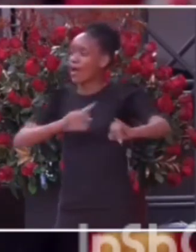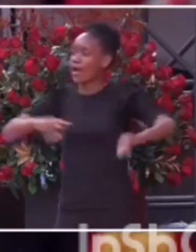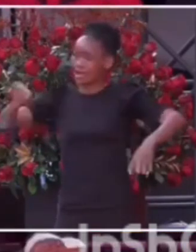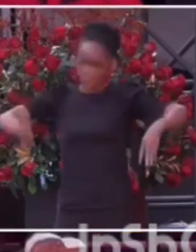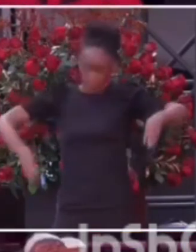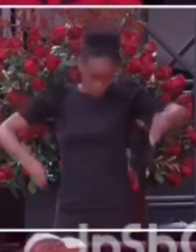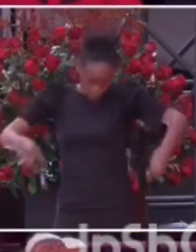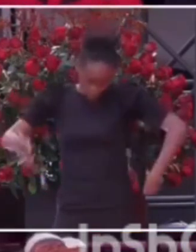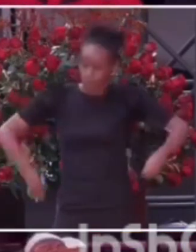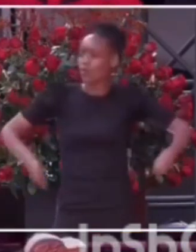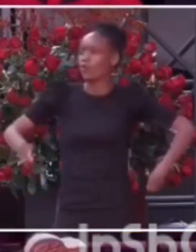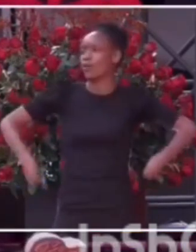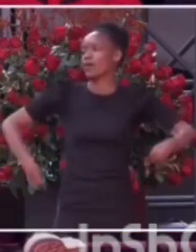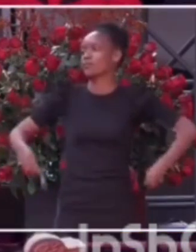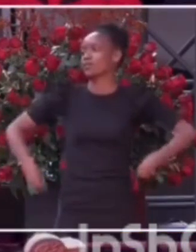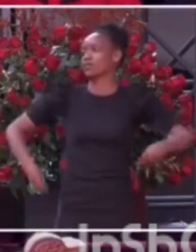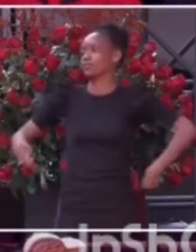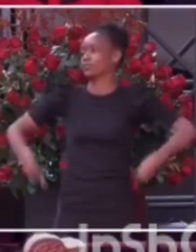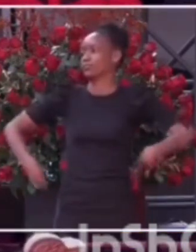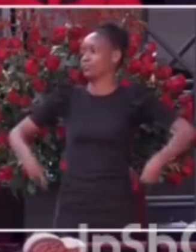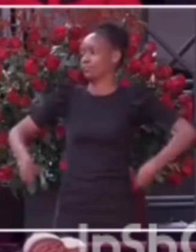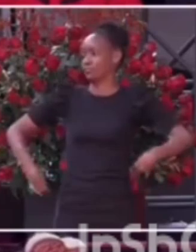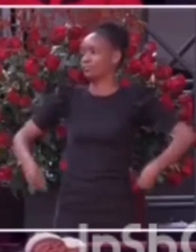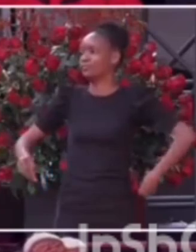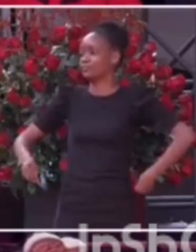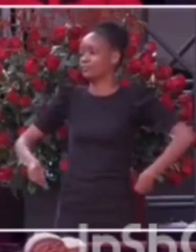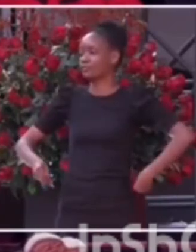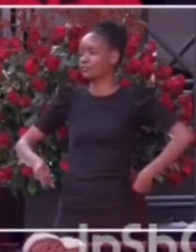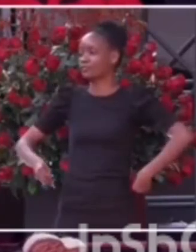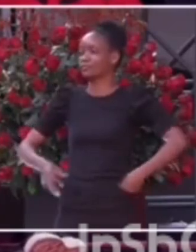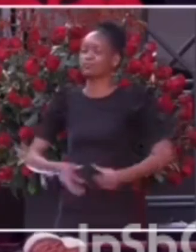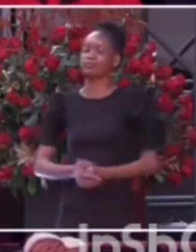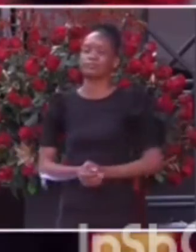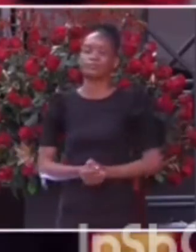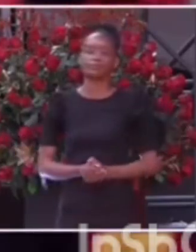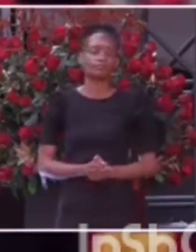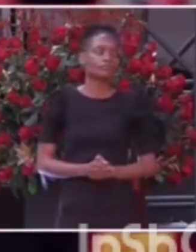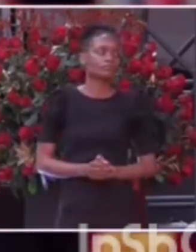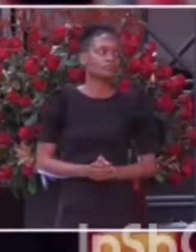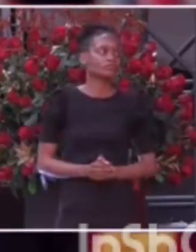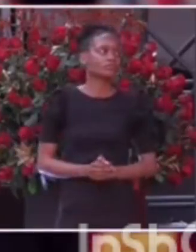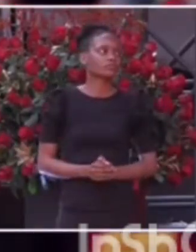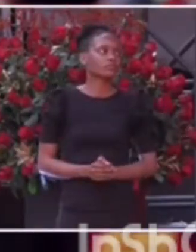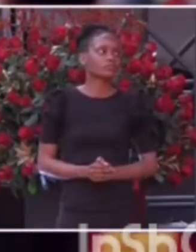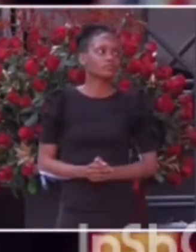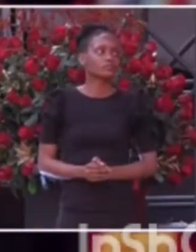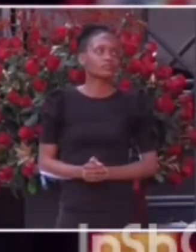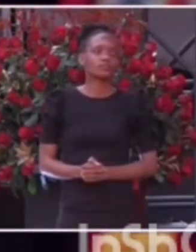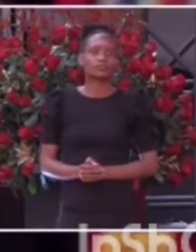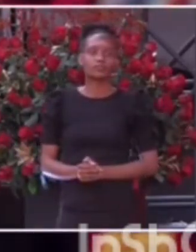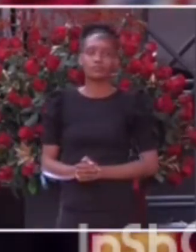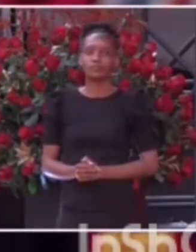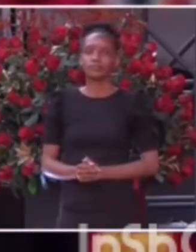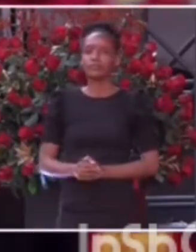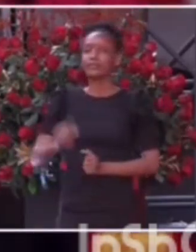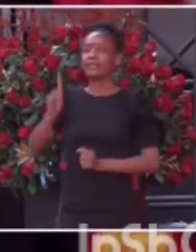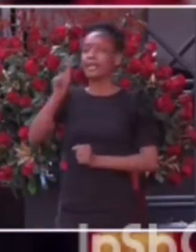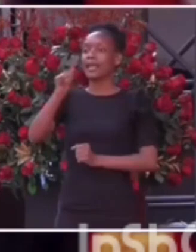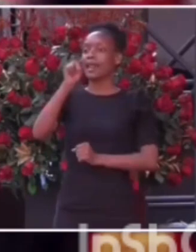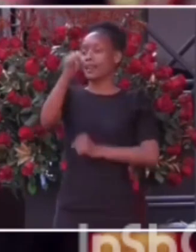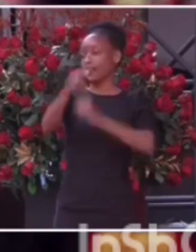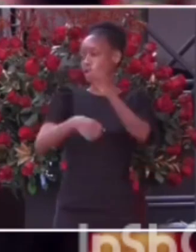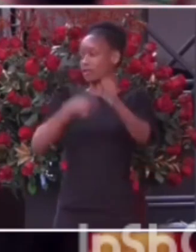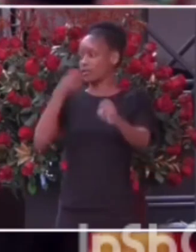corruption that is in government. Let's tell you, when we take over next year,